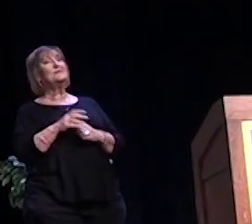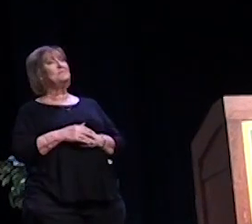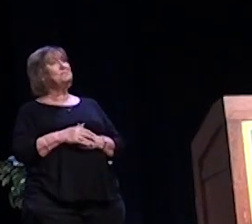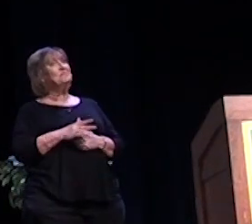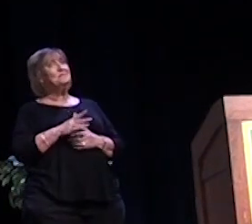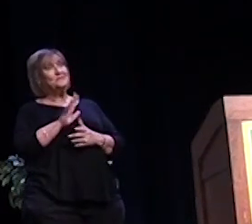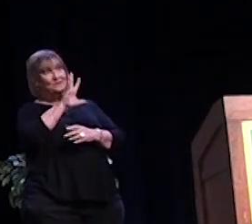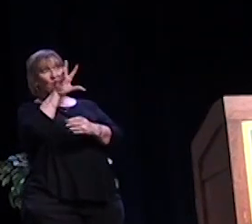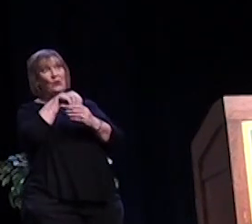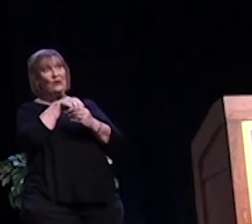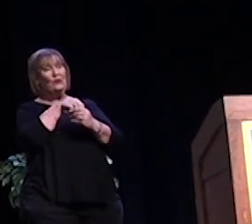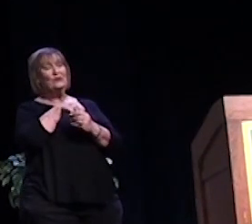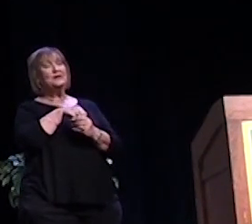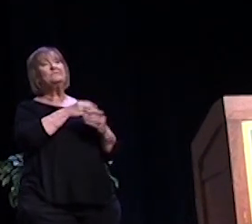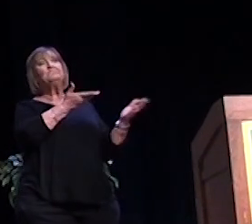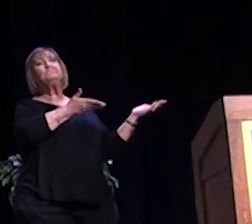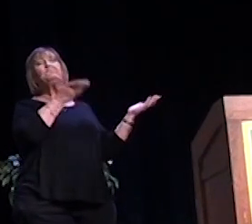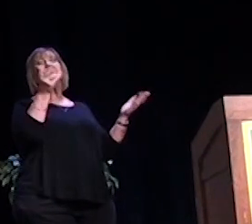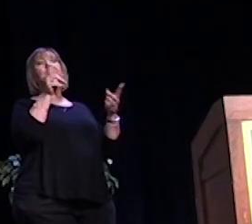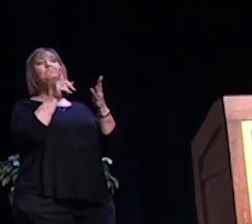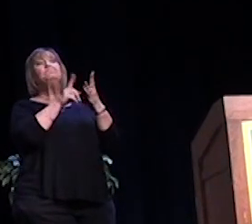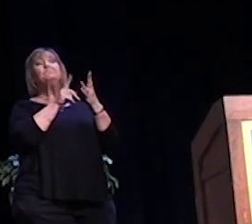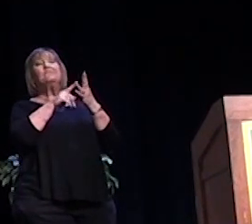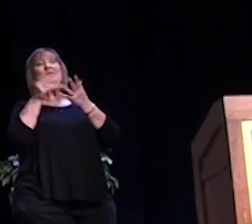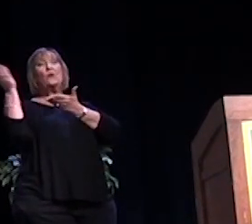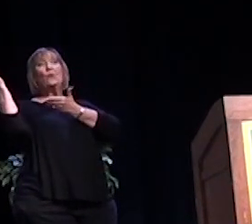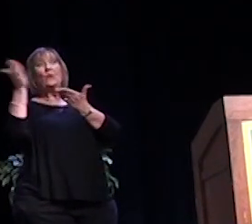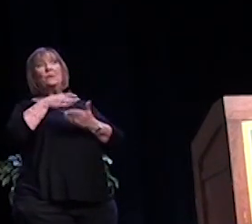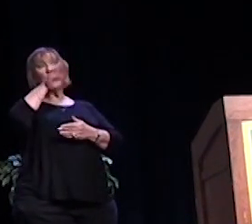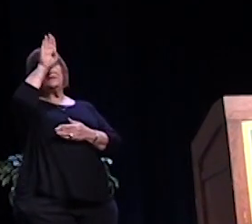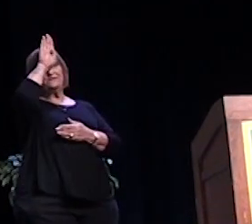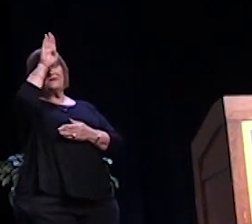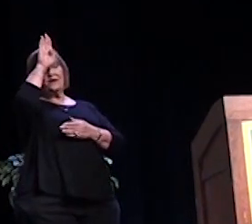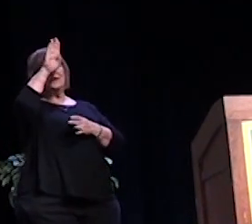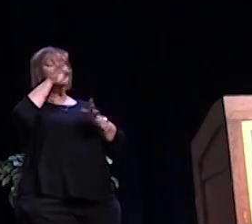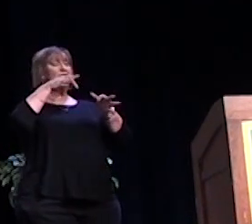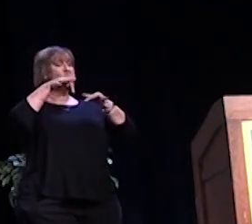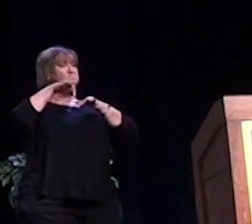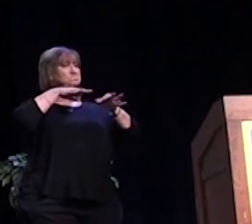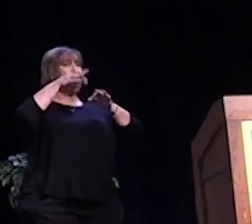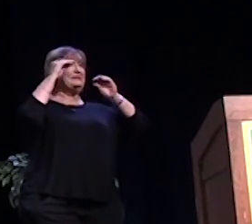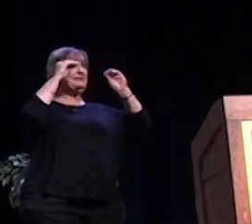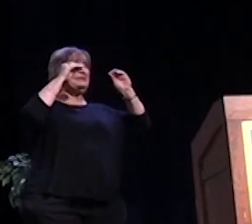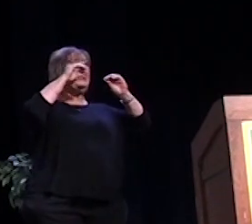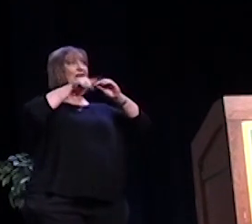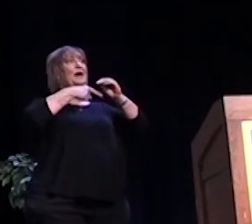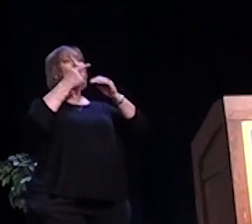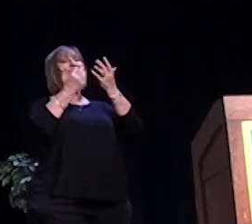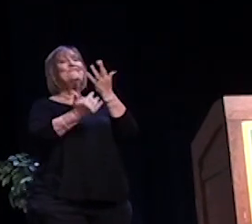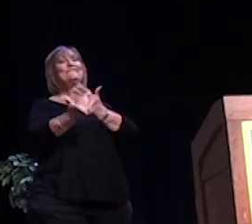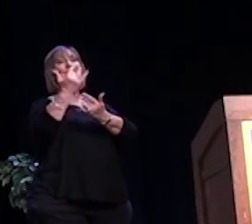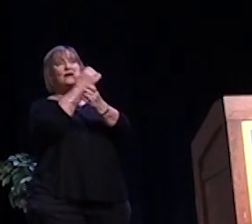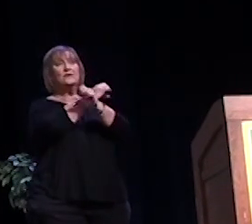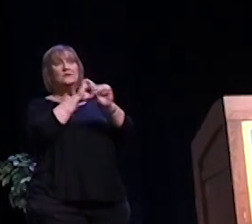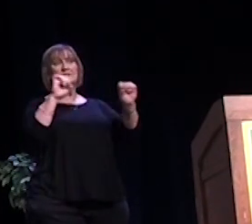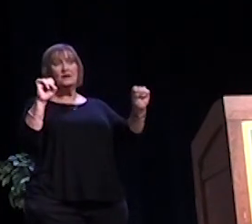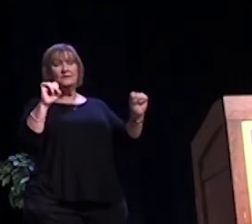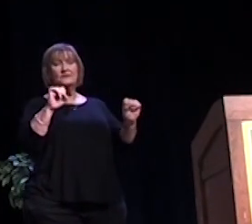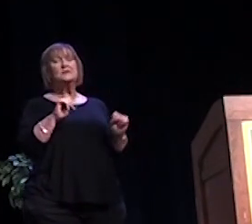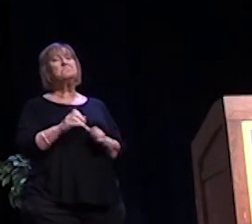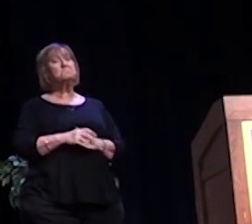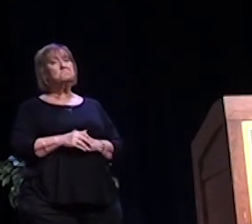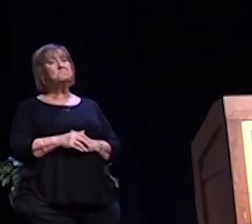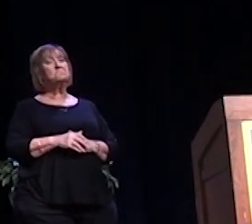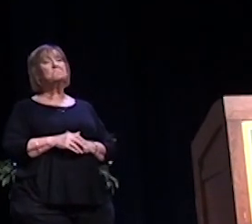we also bring in fire, and the fire folks talk about fire safety, really create them because many of our homeowners are hurt. And